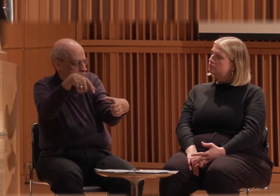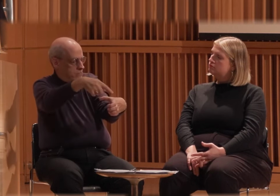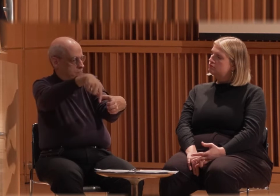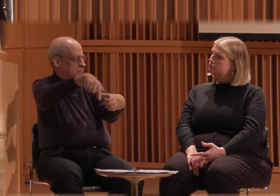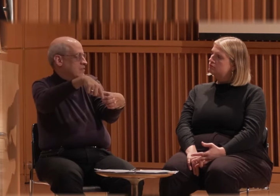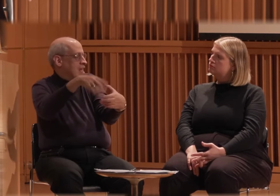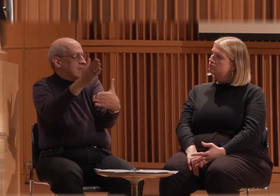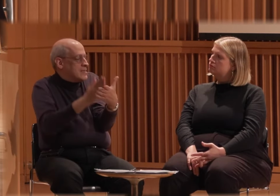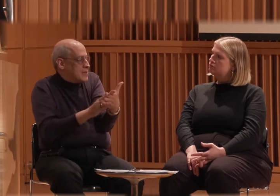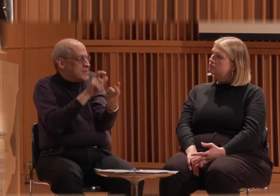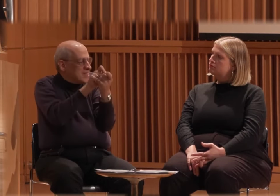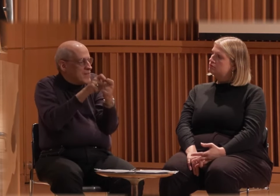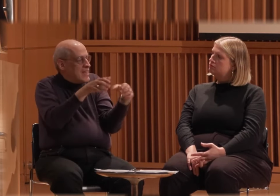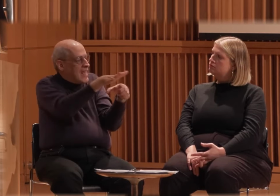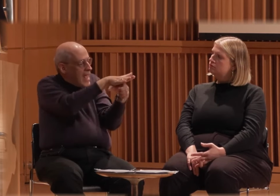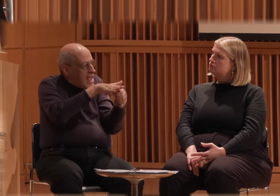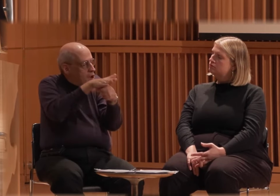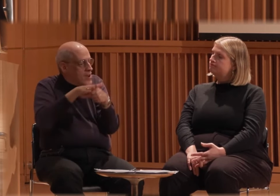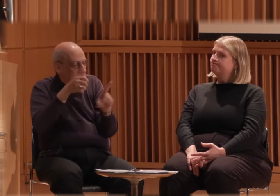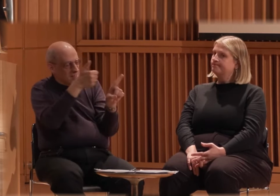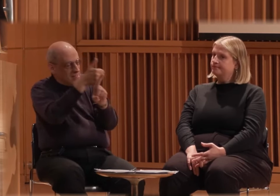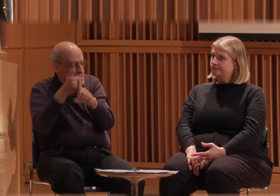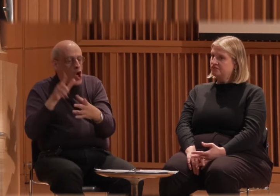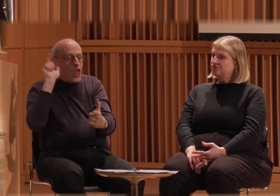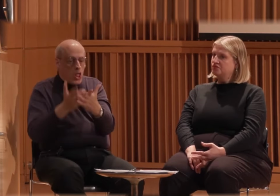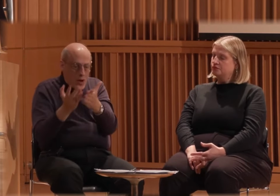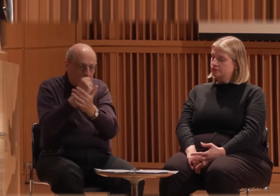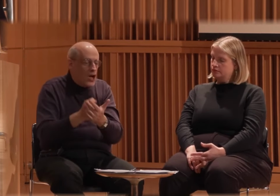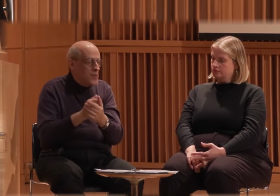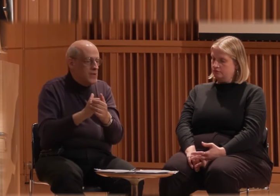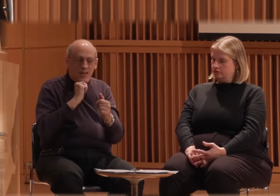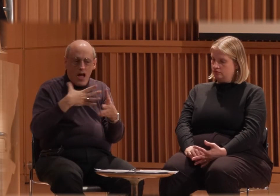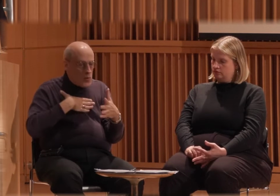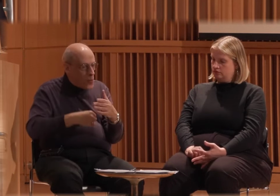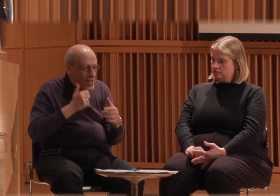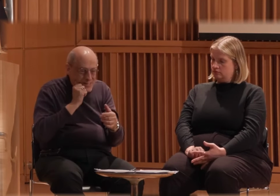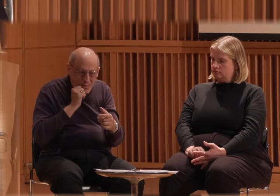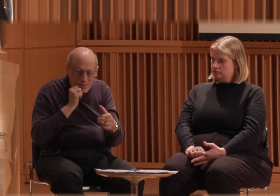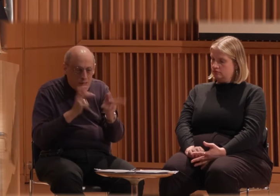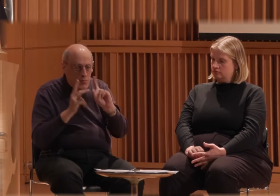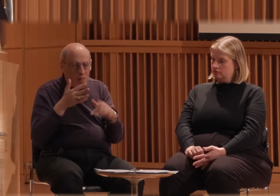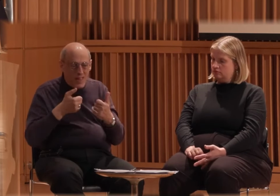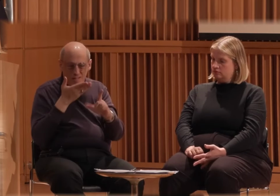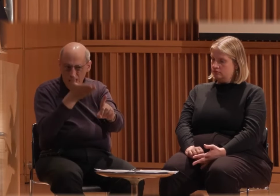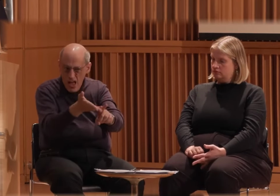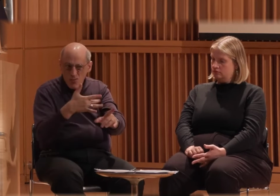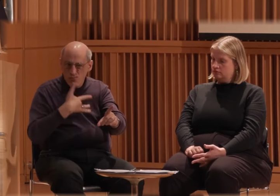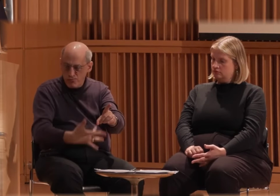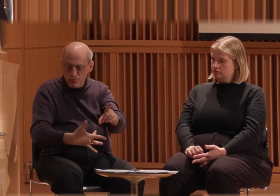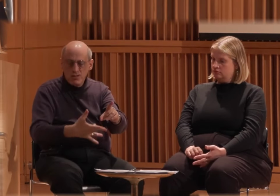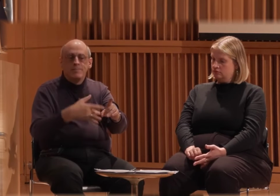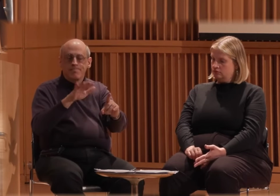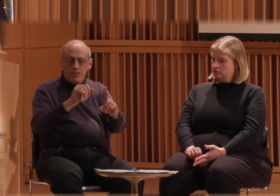facilities in certain kinds of areas, low-income minority and sometimes low-income and minority than in others. And so